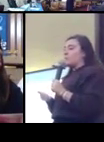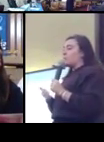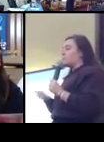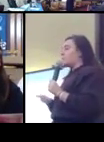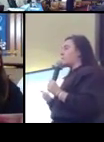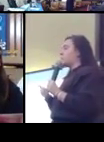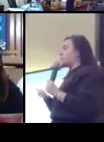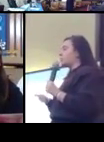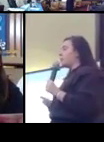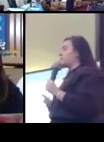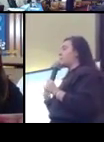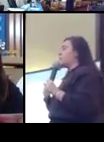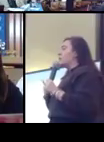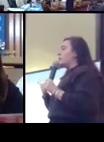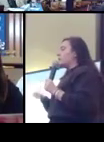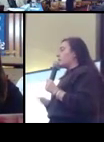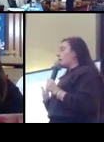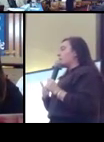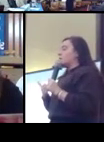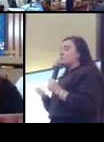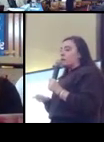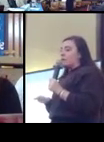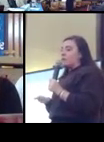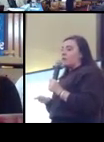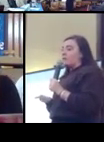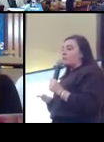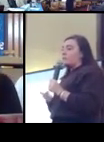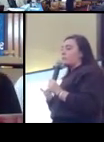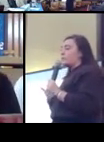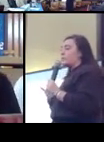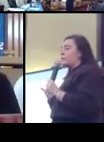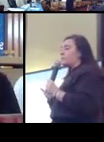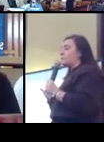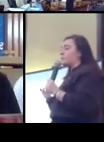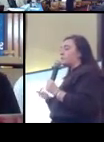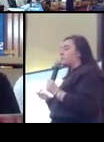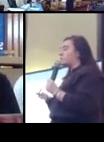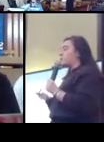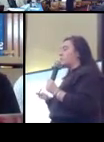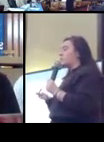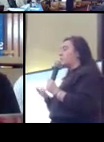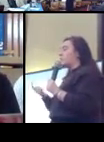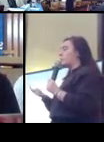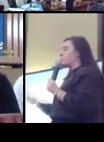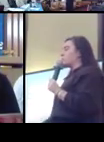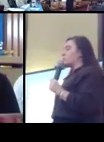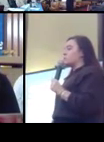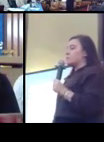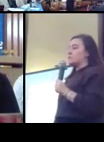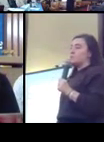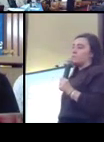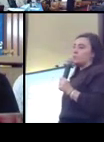emphasizing, the look and feel, the materiality, ADA access, lighting, and then for, street,